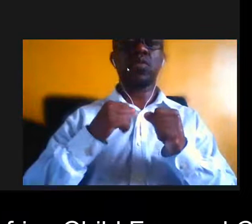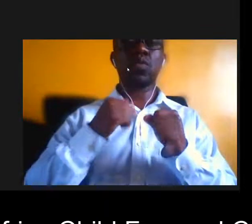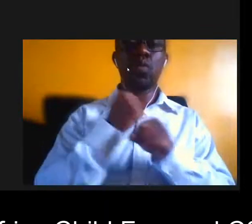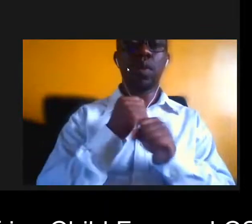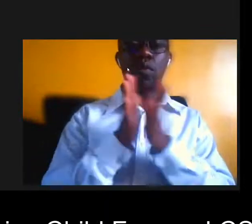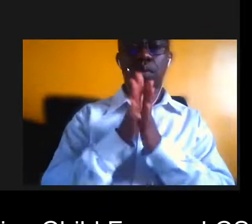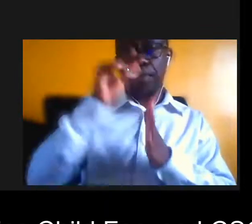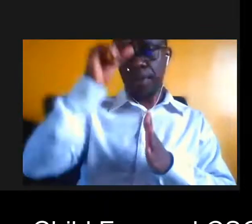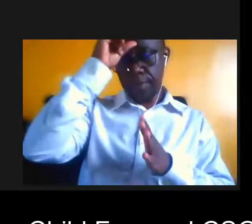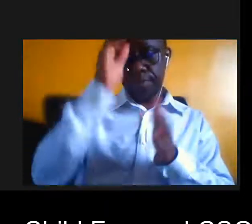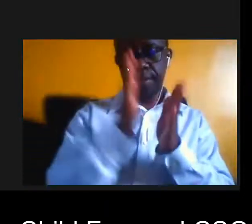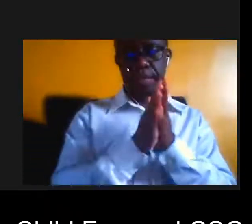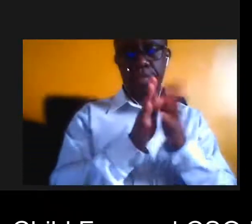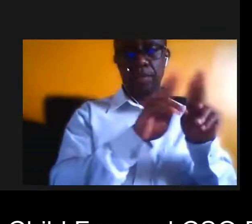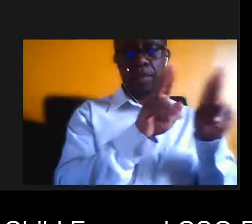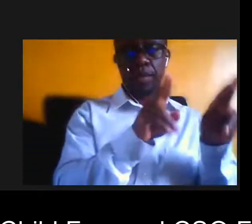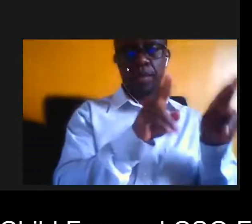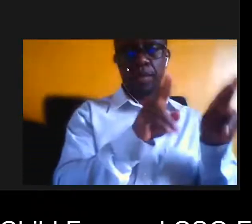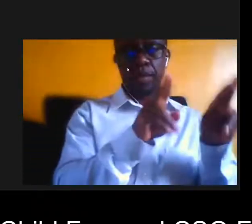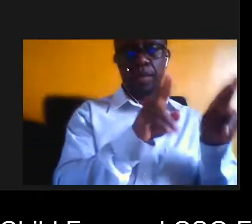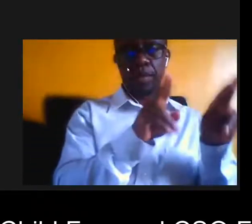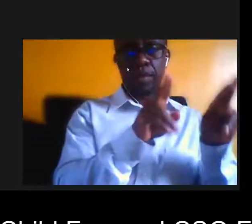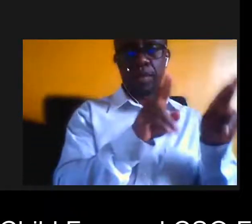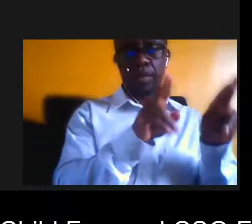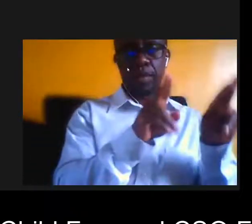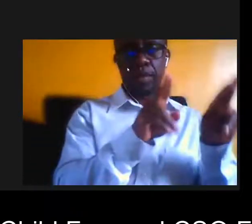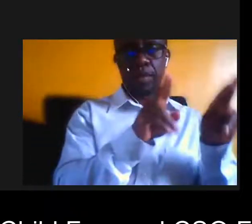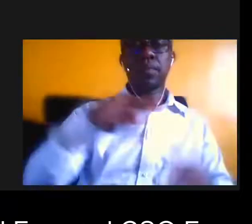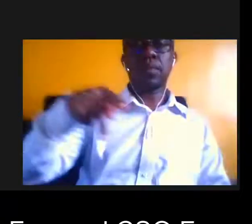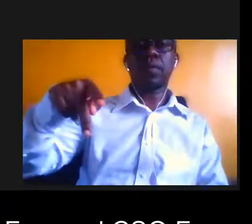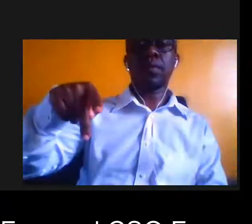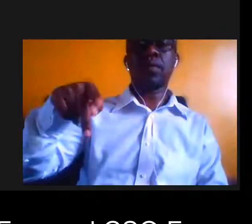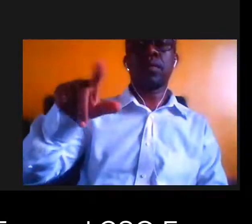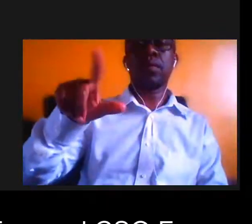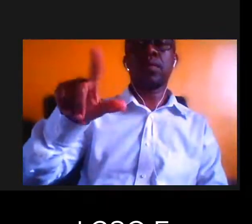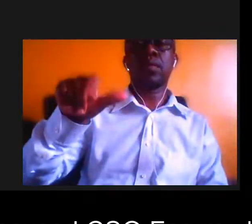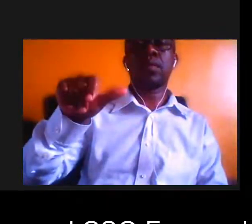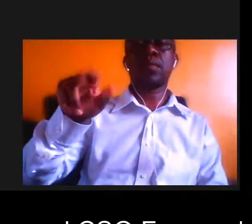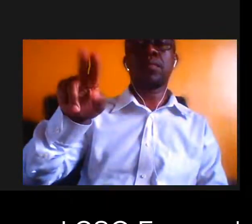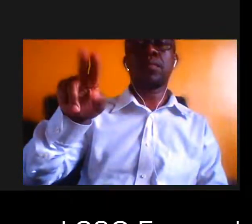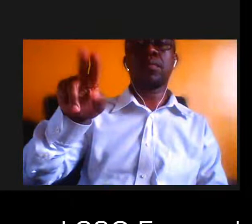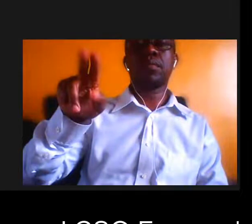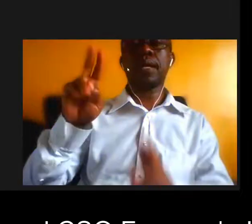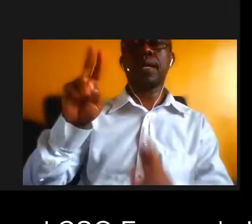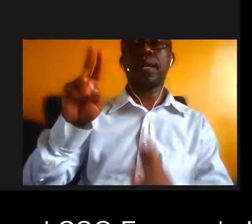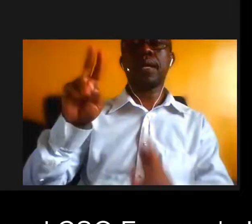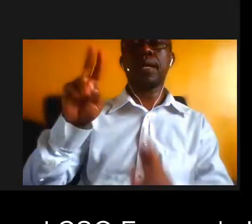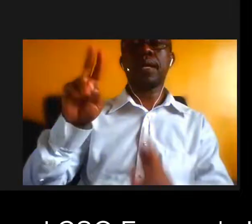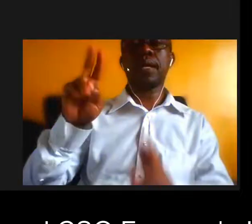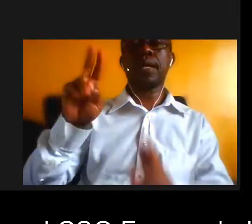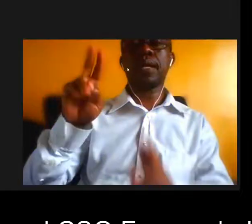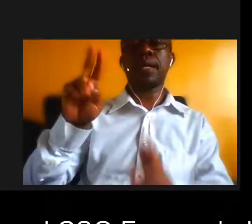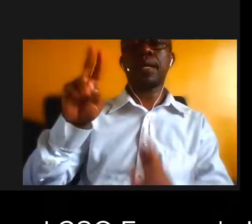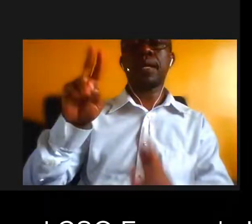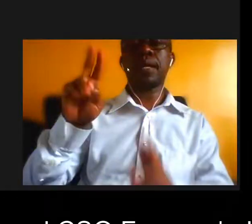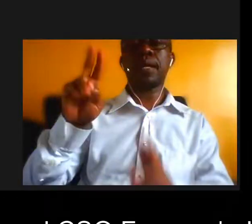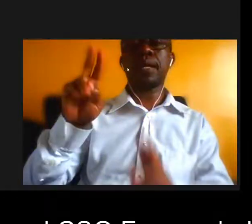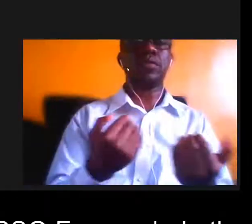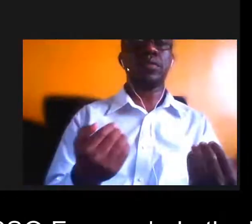international organizations like Plan International, Save the Children, and World Vision, and